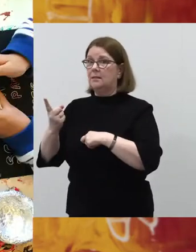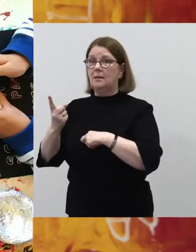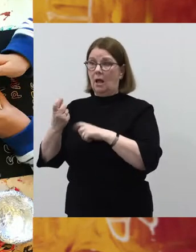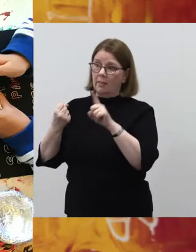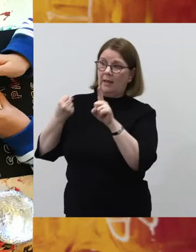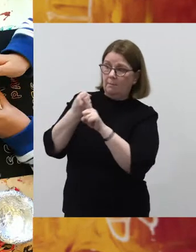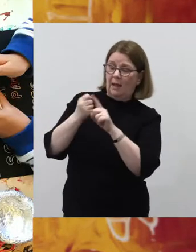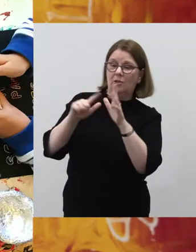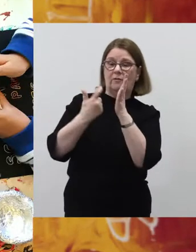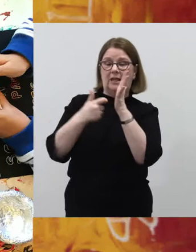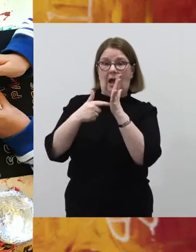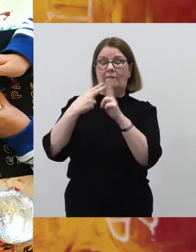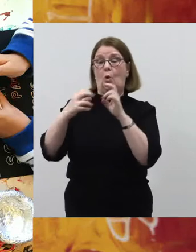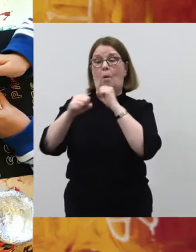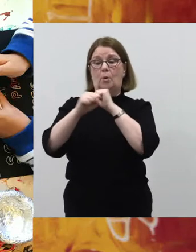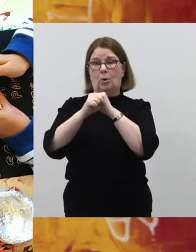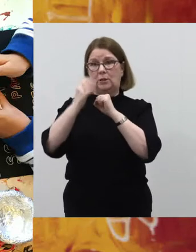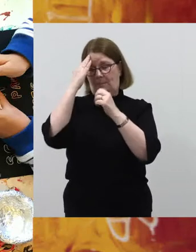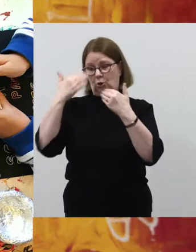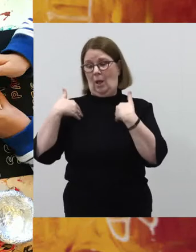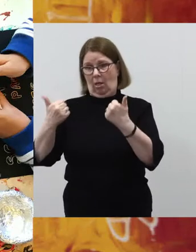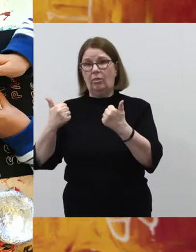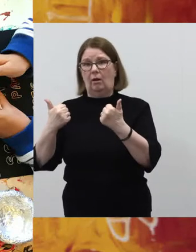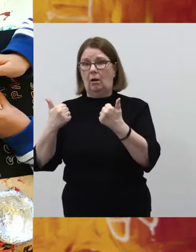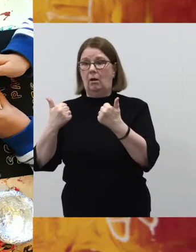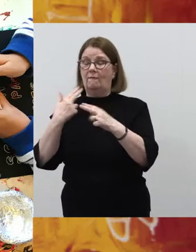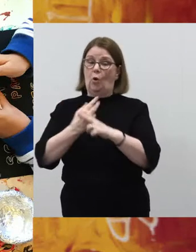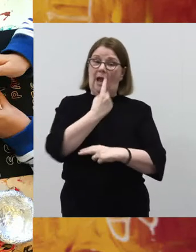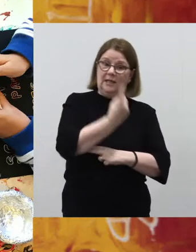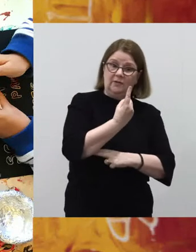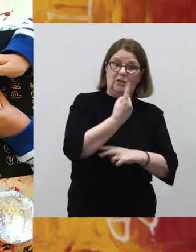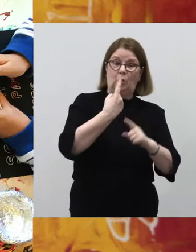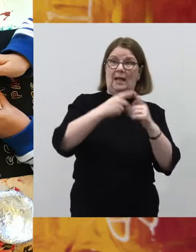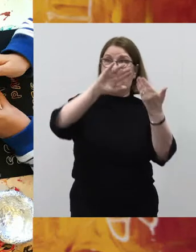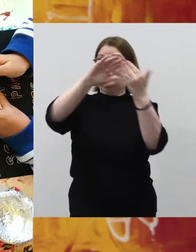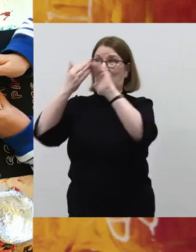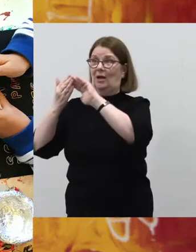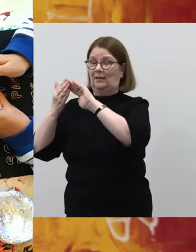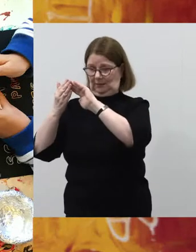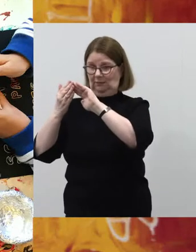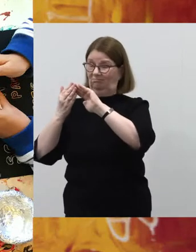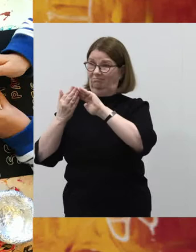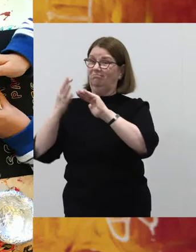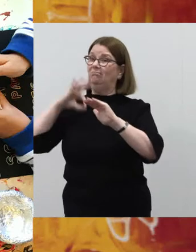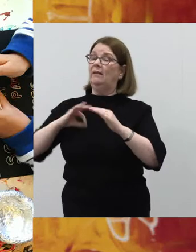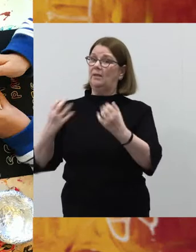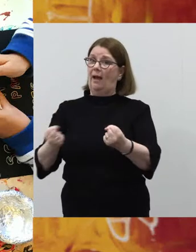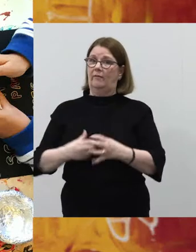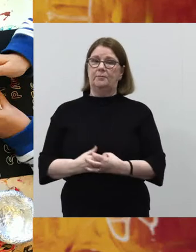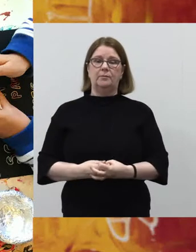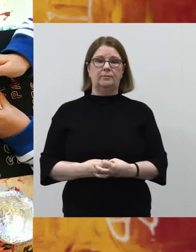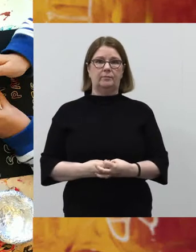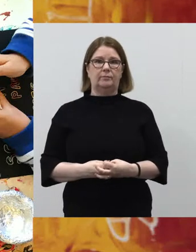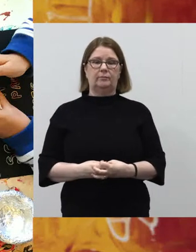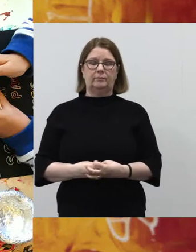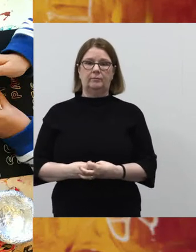primary education. Of course, because it's fun, but also because we learn by doing. We learn kinesthetically, we learn by